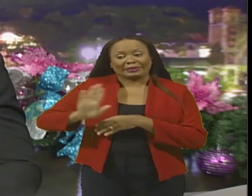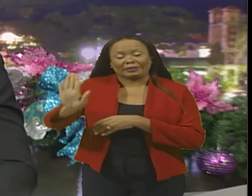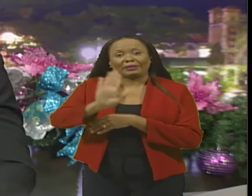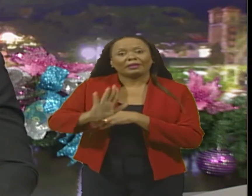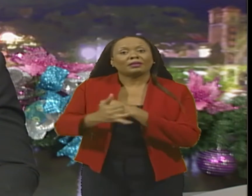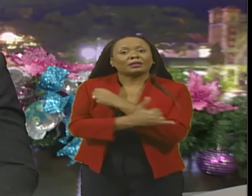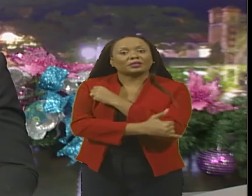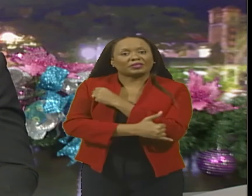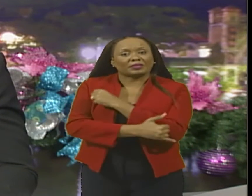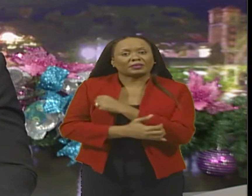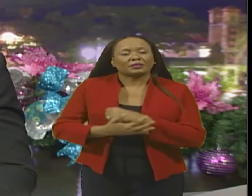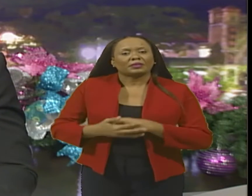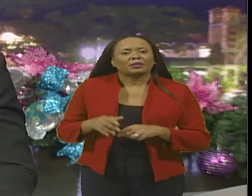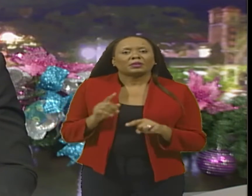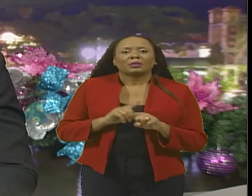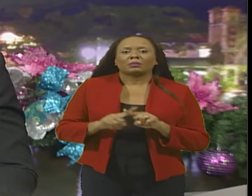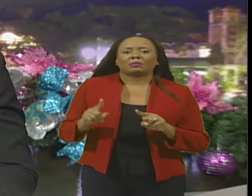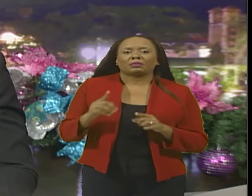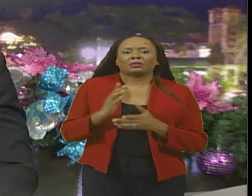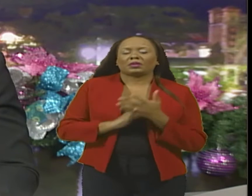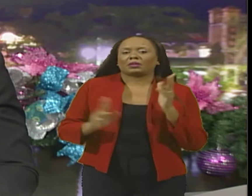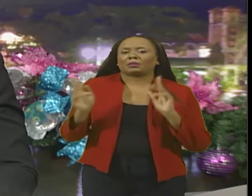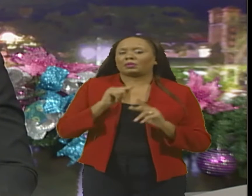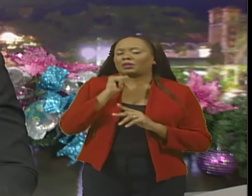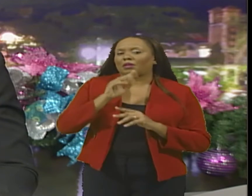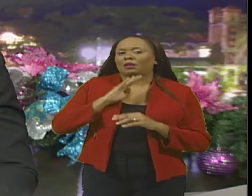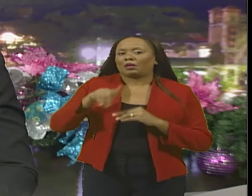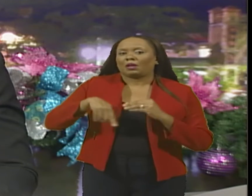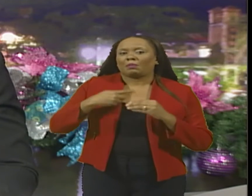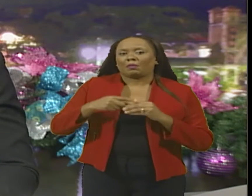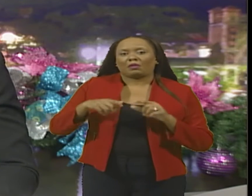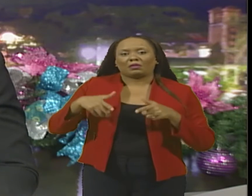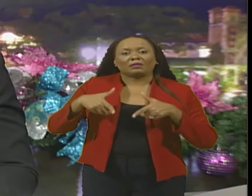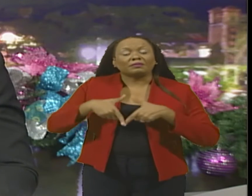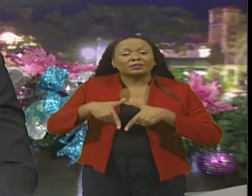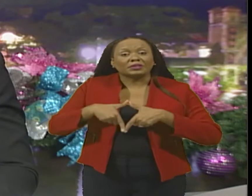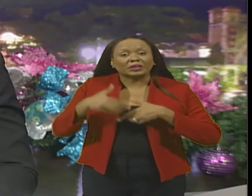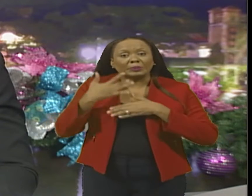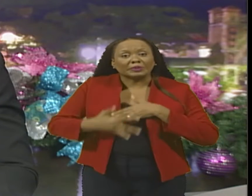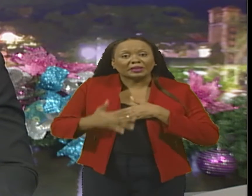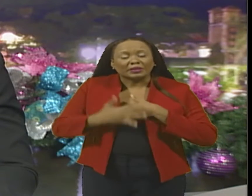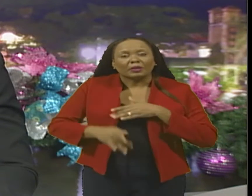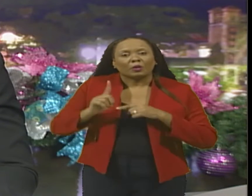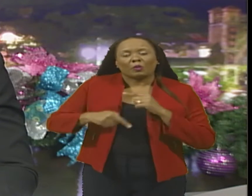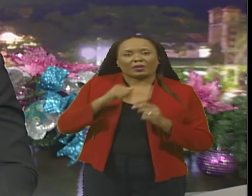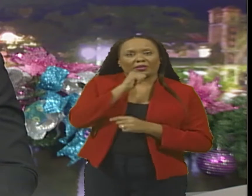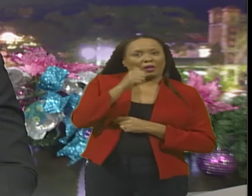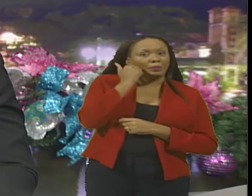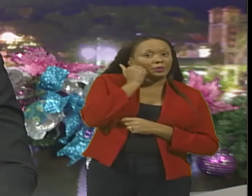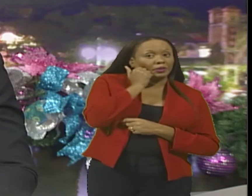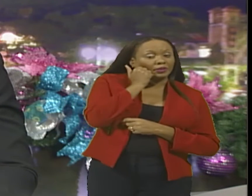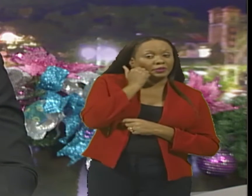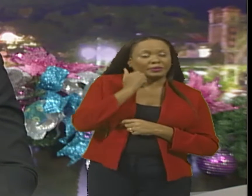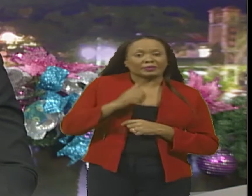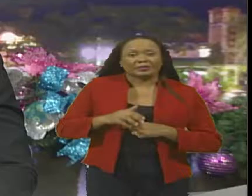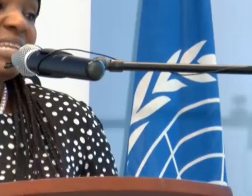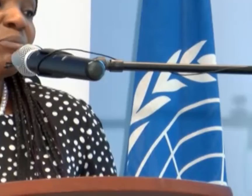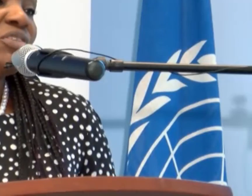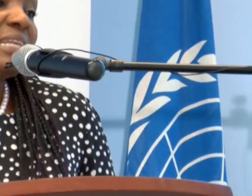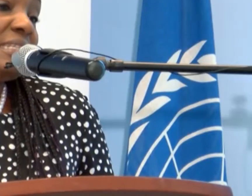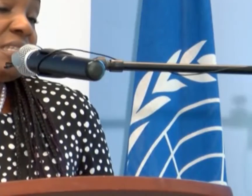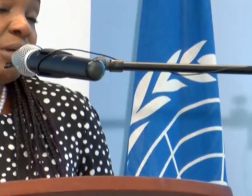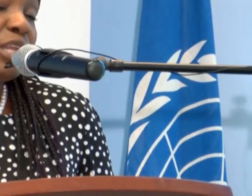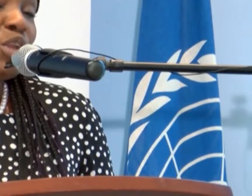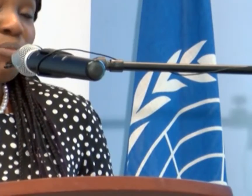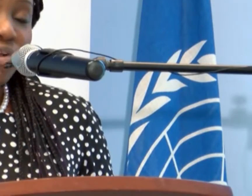However, Ms. Blackstock says there's still general silence about vaginal bleeding that occurs outside of menstruation. These can